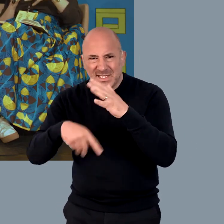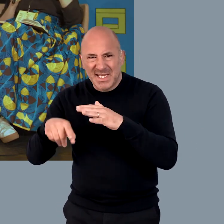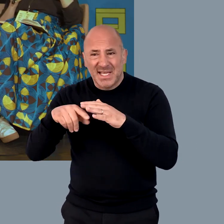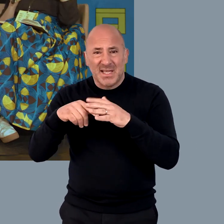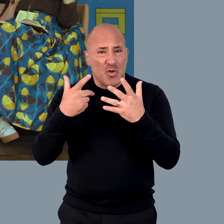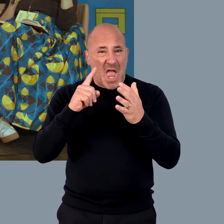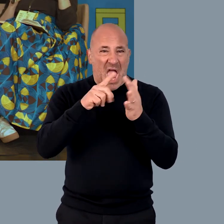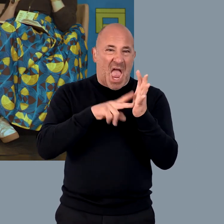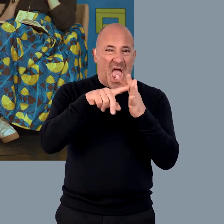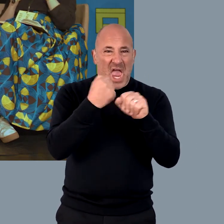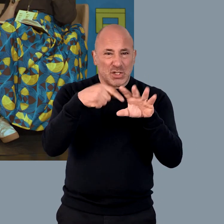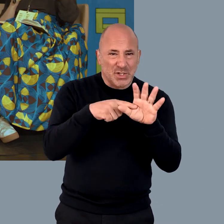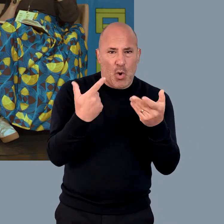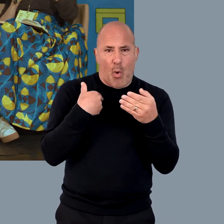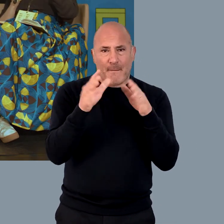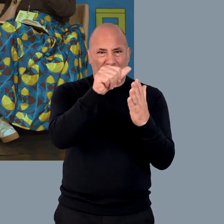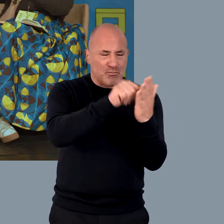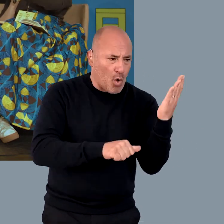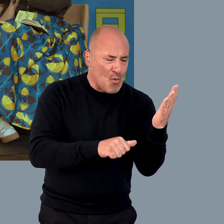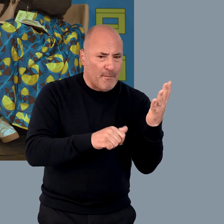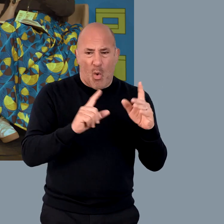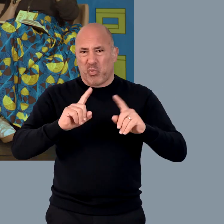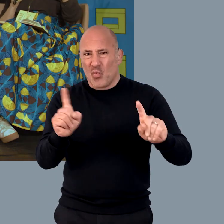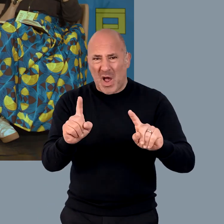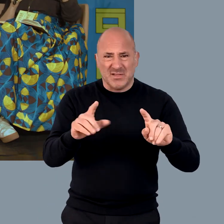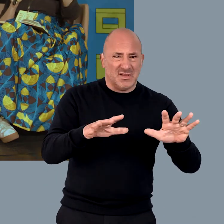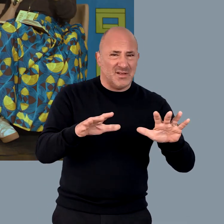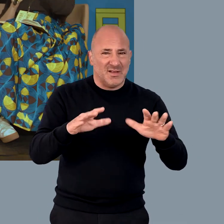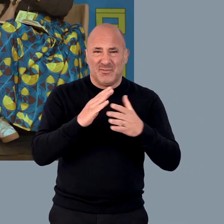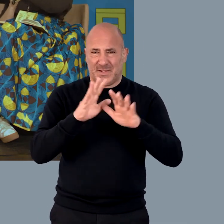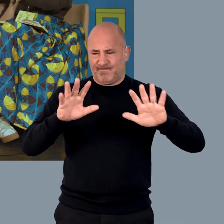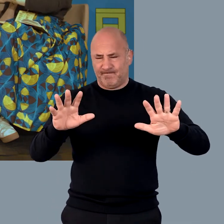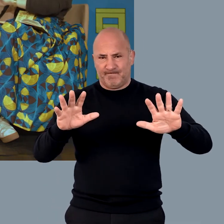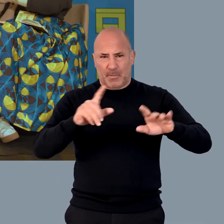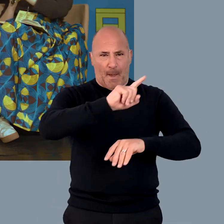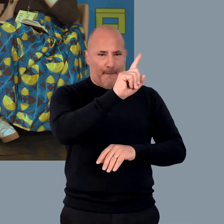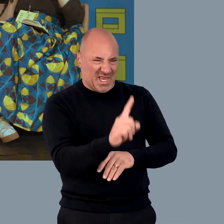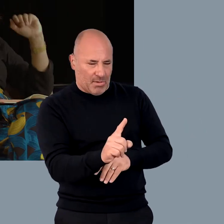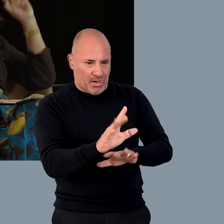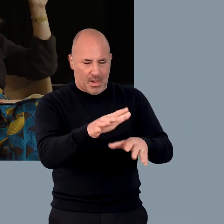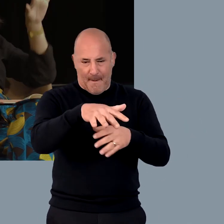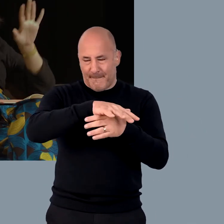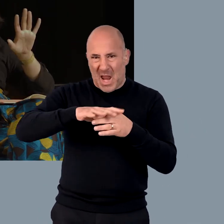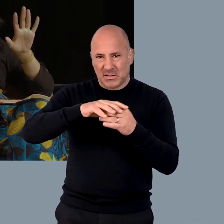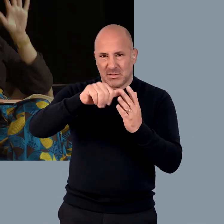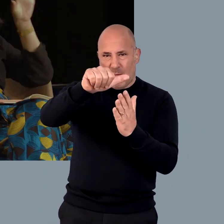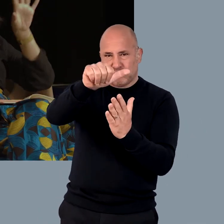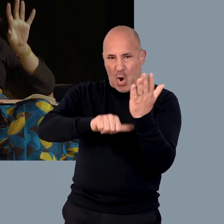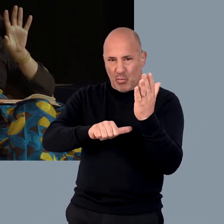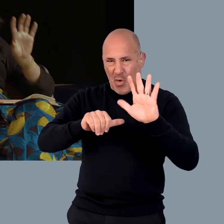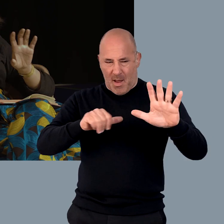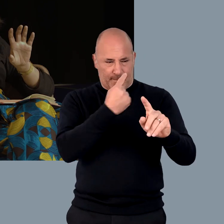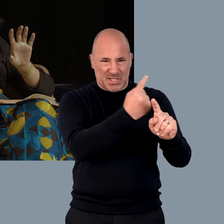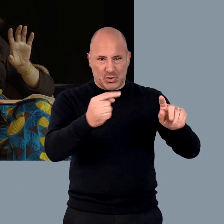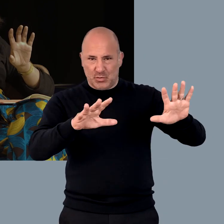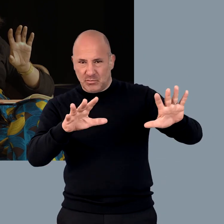Is it our public program? What are we doing? So it was very much looking at the areas of people, place, program, and then within each of those just